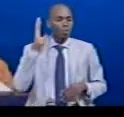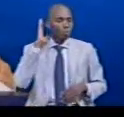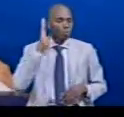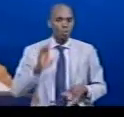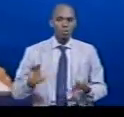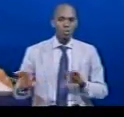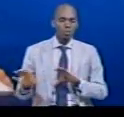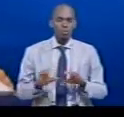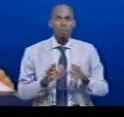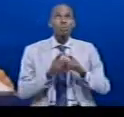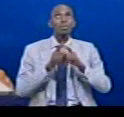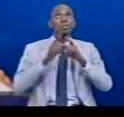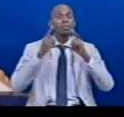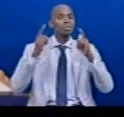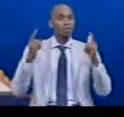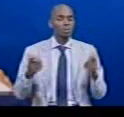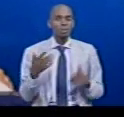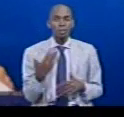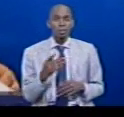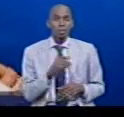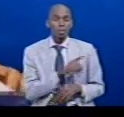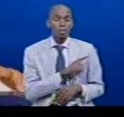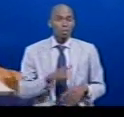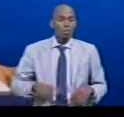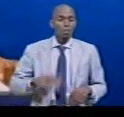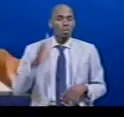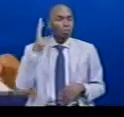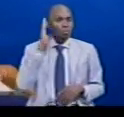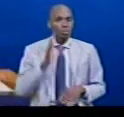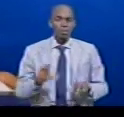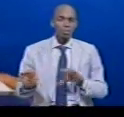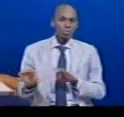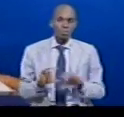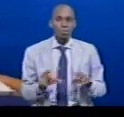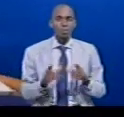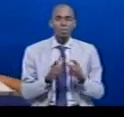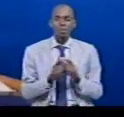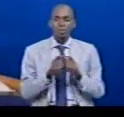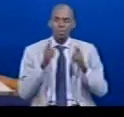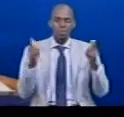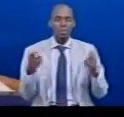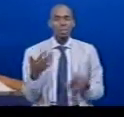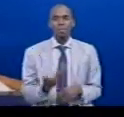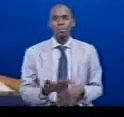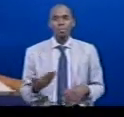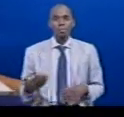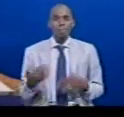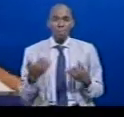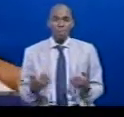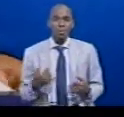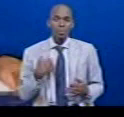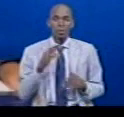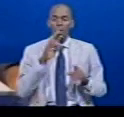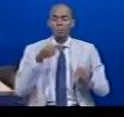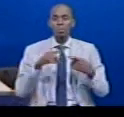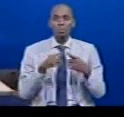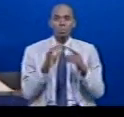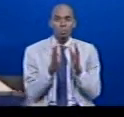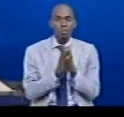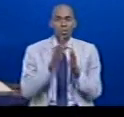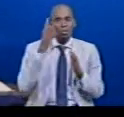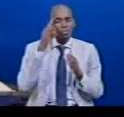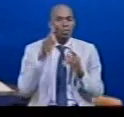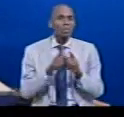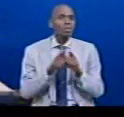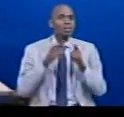things. The Lord will do great things. Therefore, we're going to pray for great